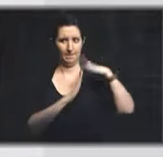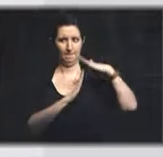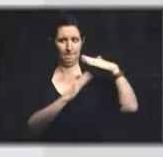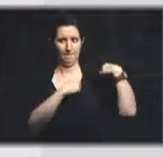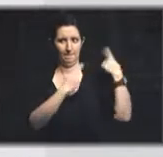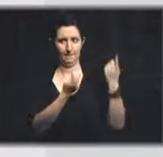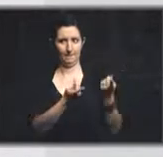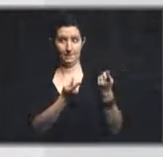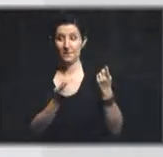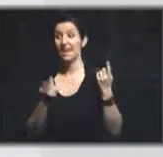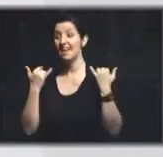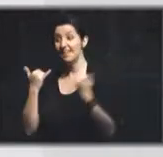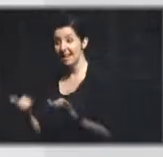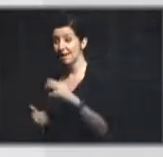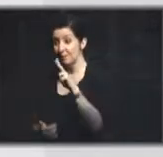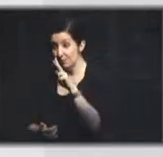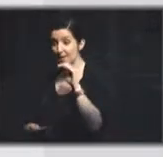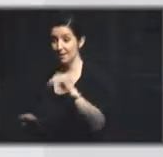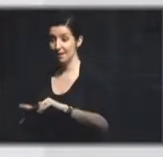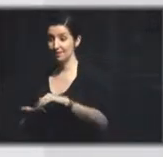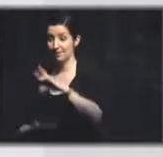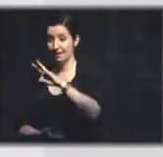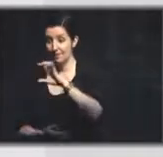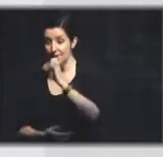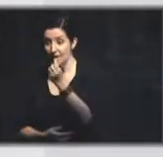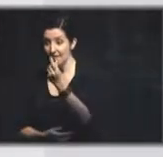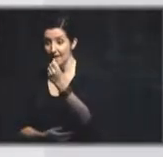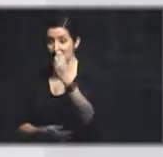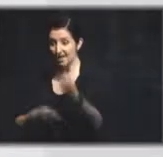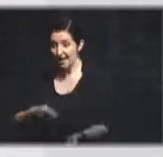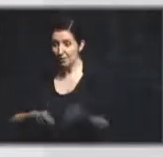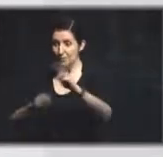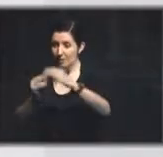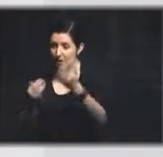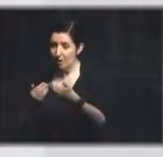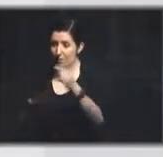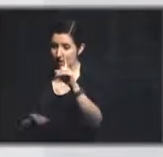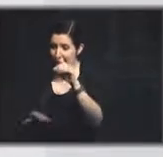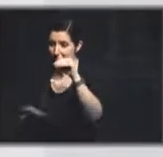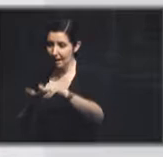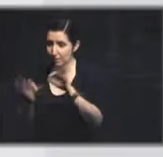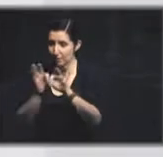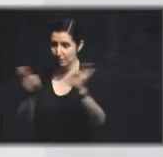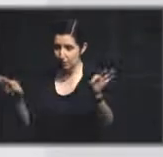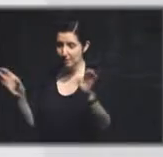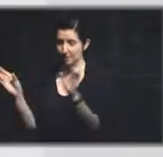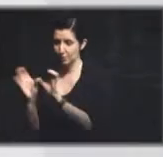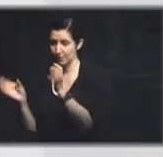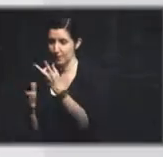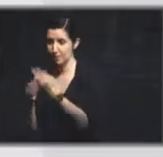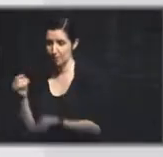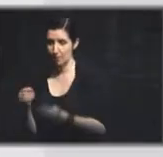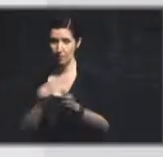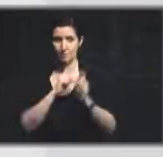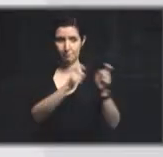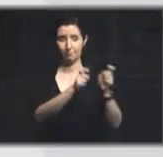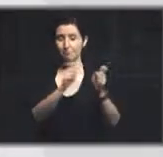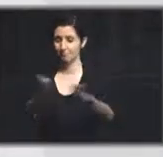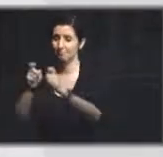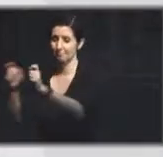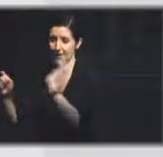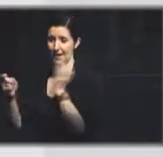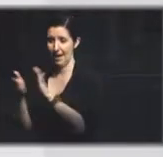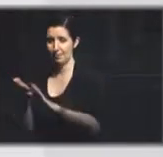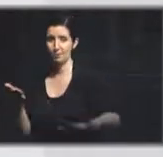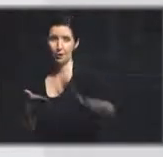to 3,711. We increased by almost 1,000 degrees and certificates awarded by our college.